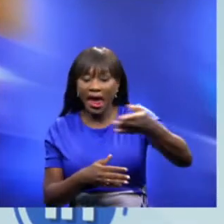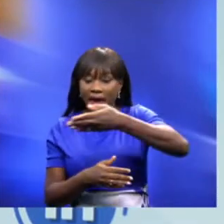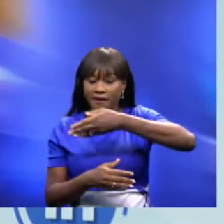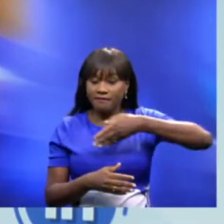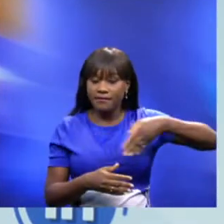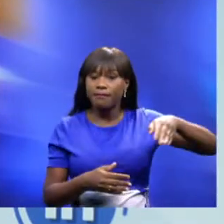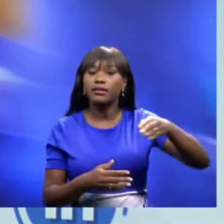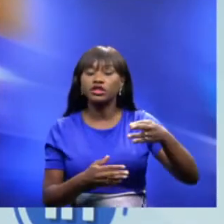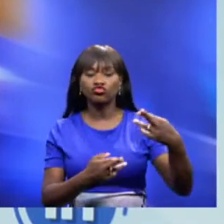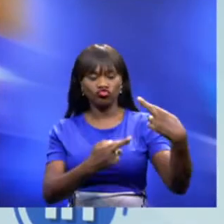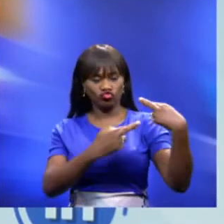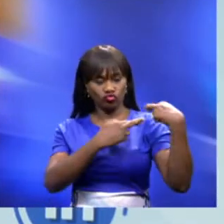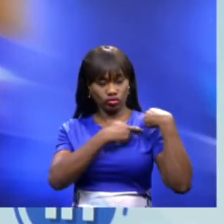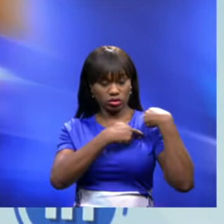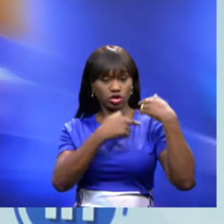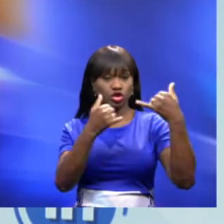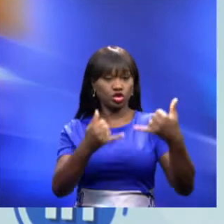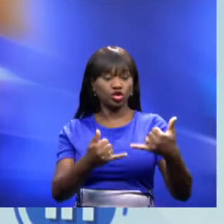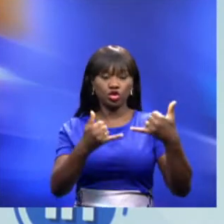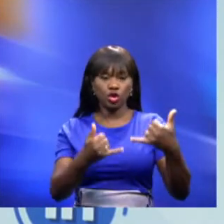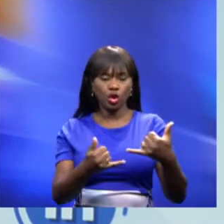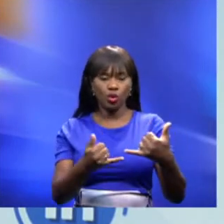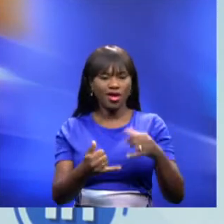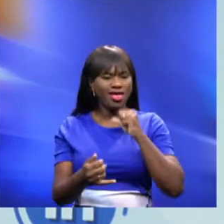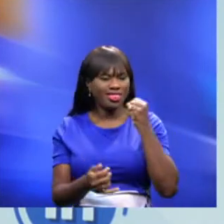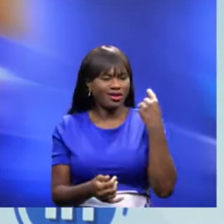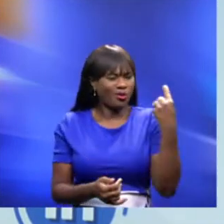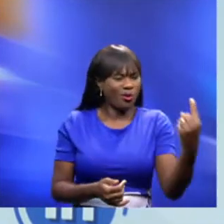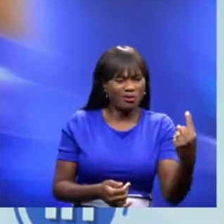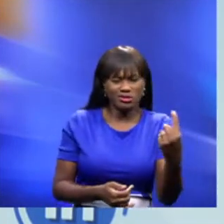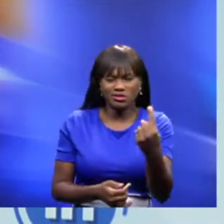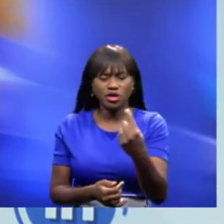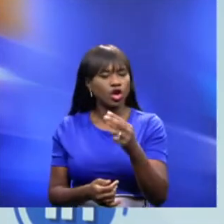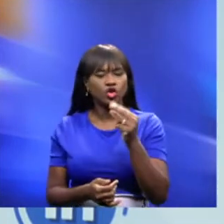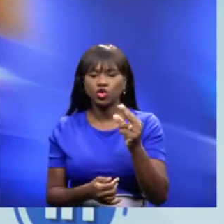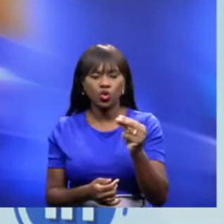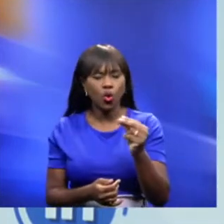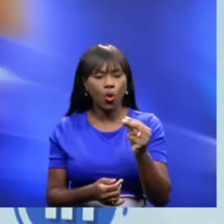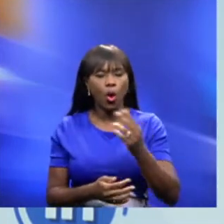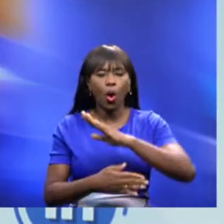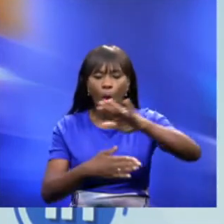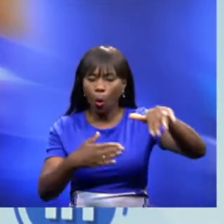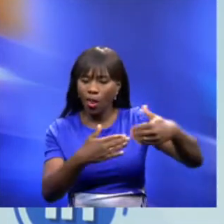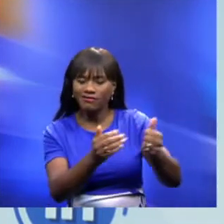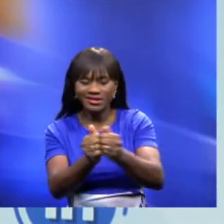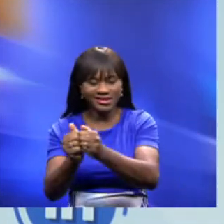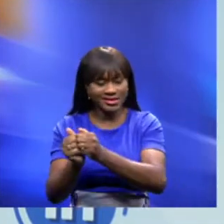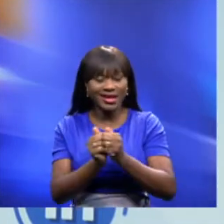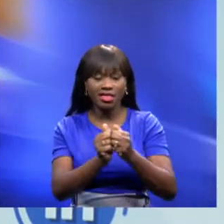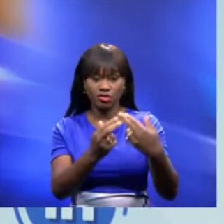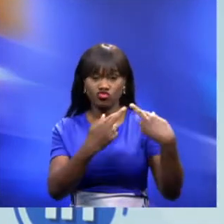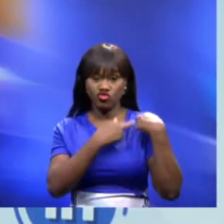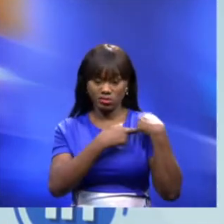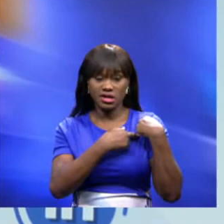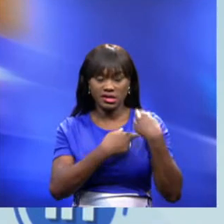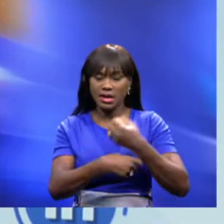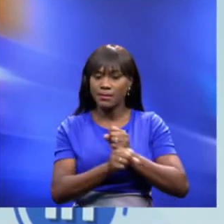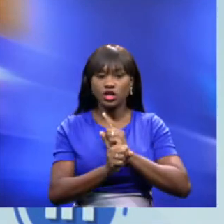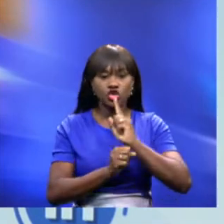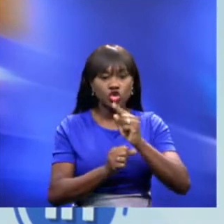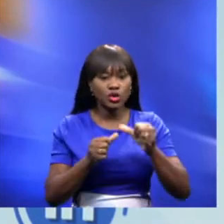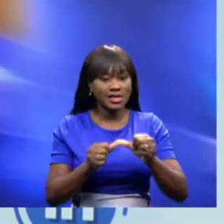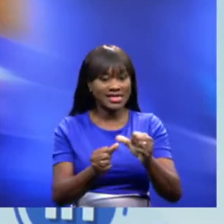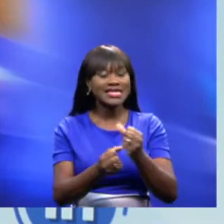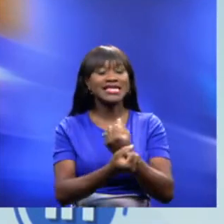everybody's responsibility now. It is no longer I'm by myself. It's everybody's responsibility to get involved. Even the